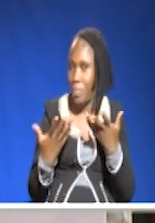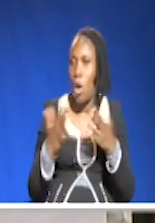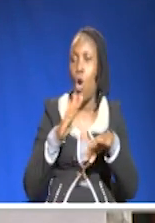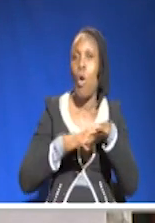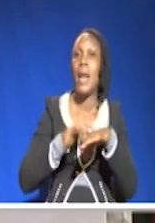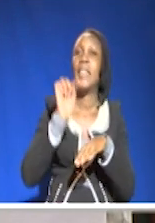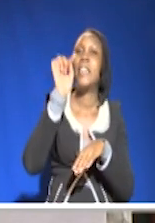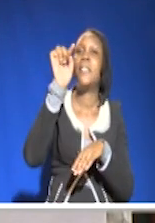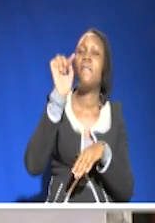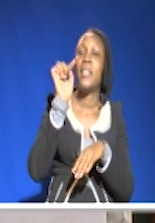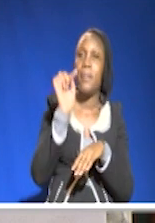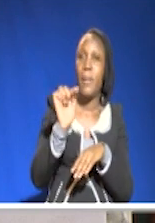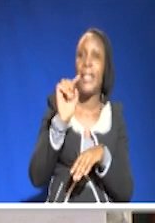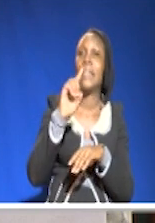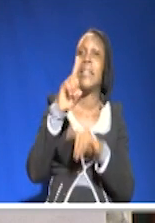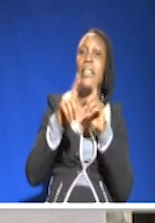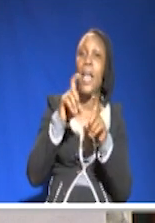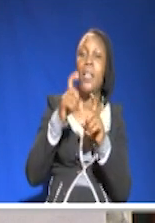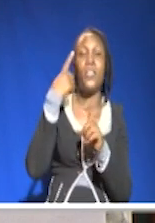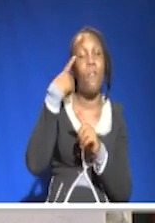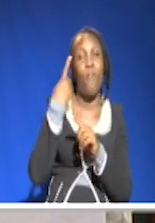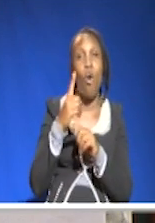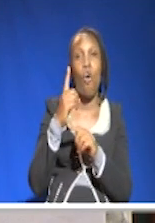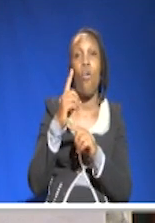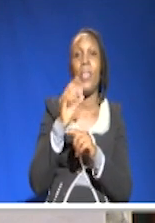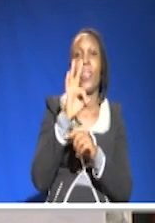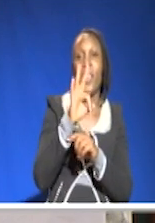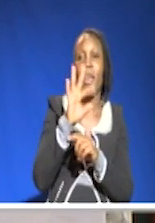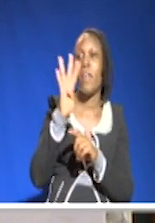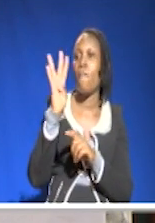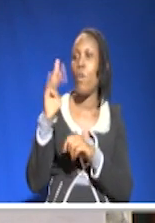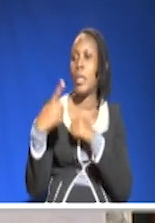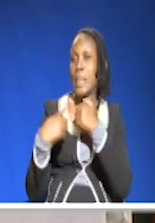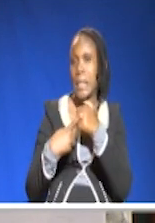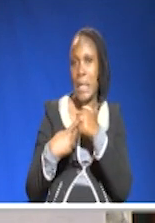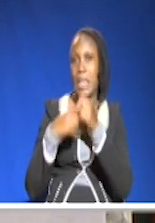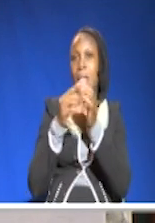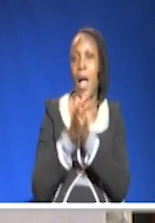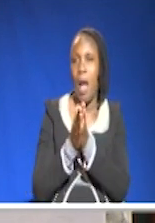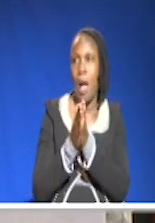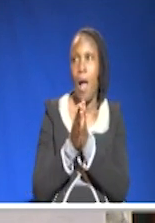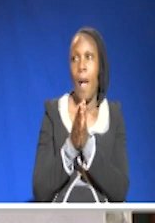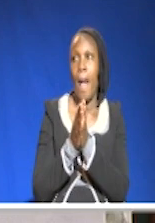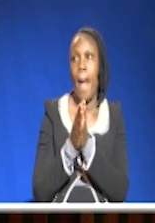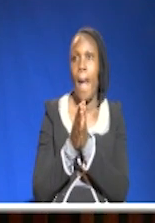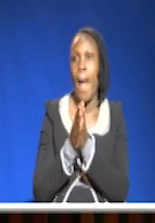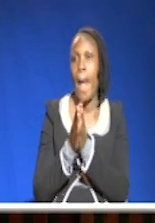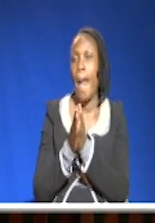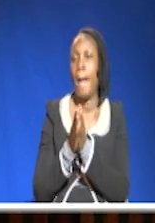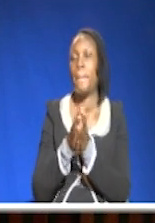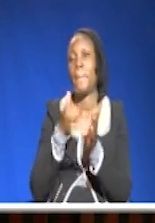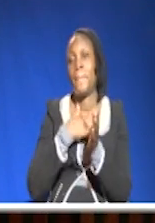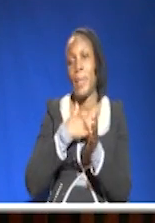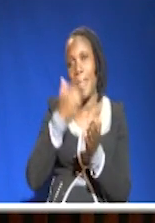be the divisibility test for 3, 4, and 6. I